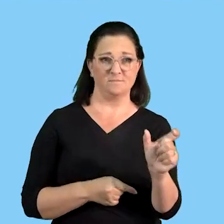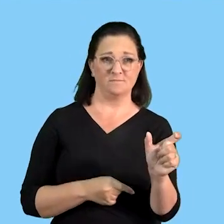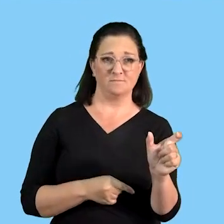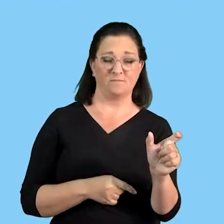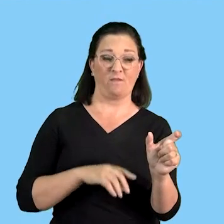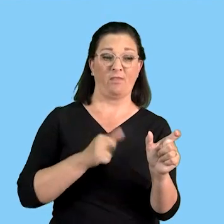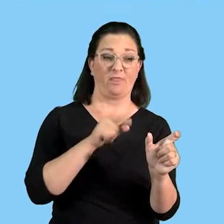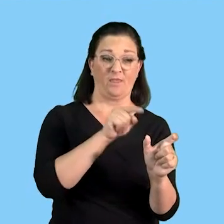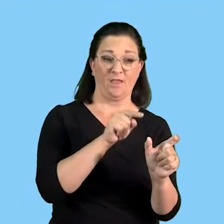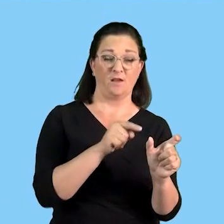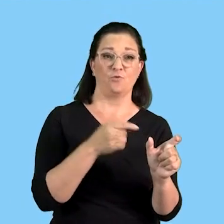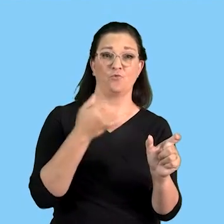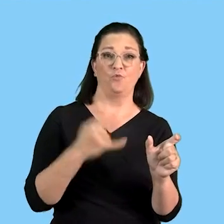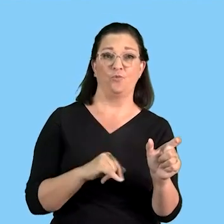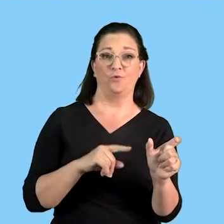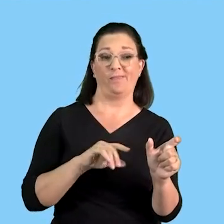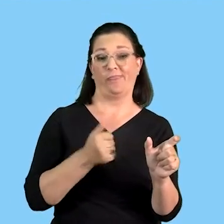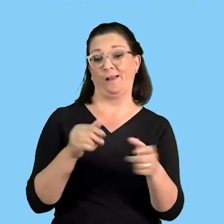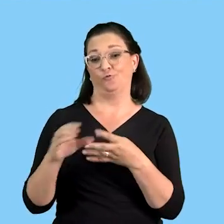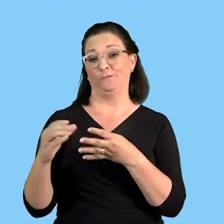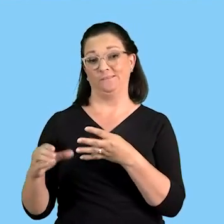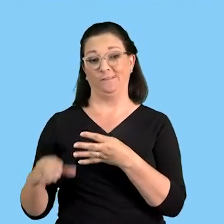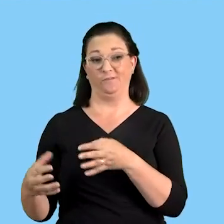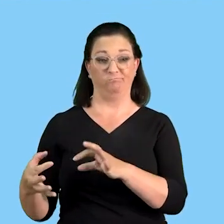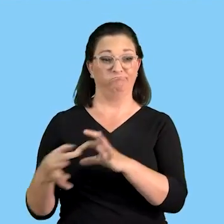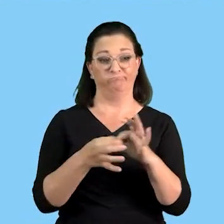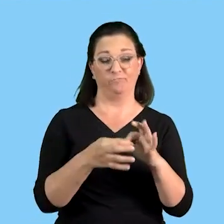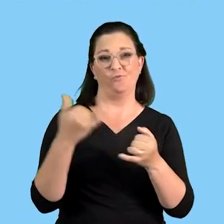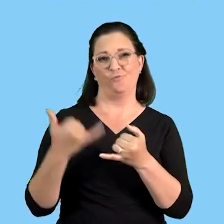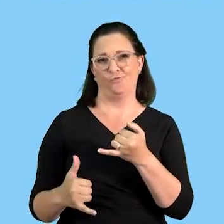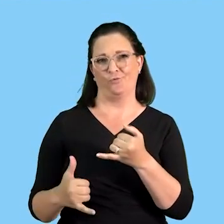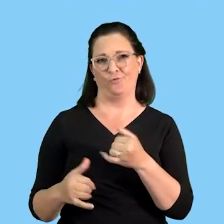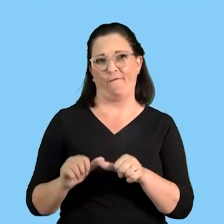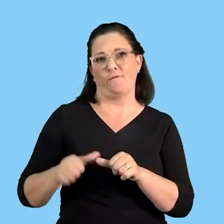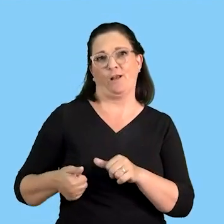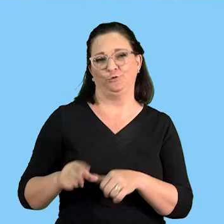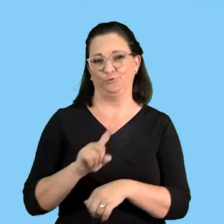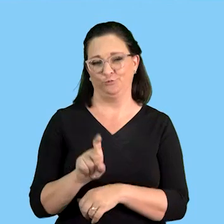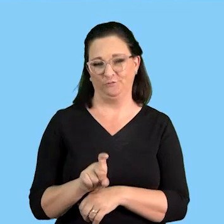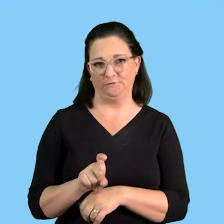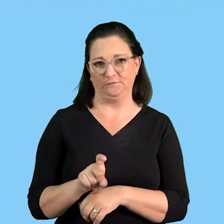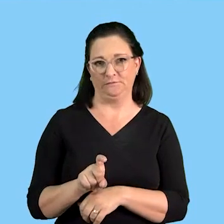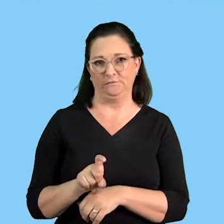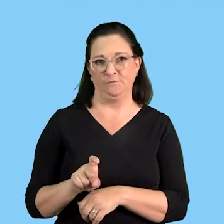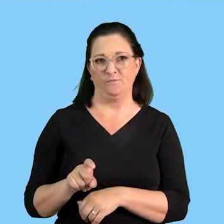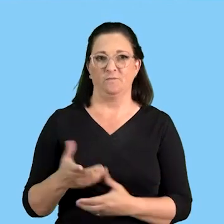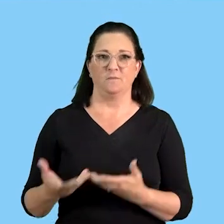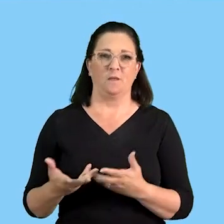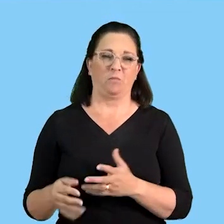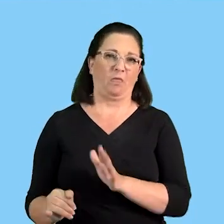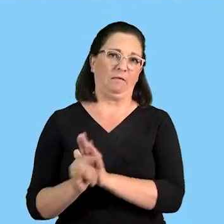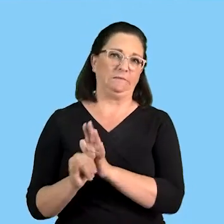providing incorrect, now again, criteria. Maybe if there's a follow-on question to say identify